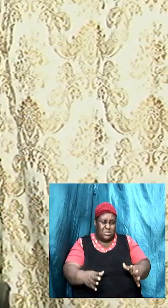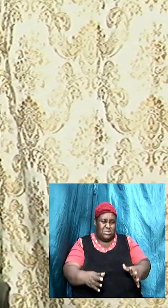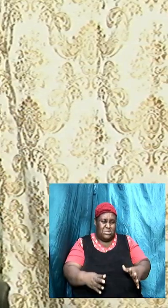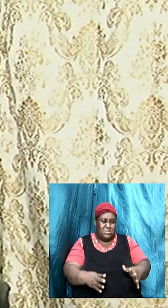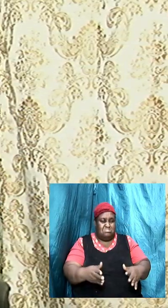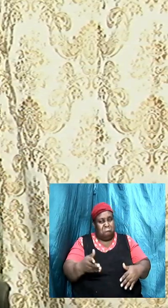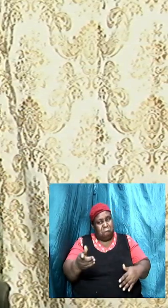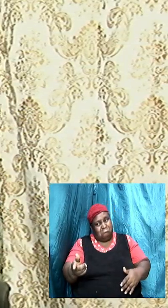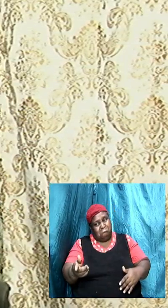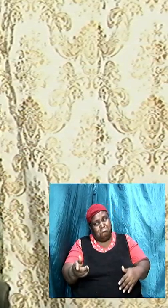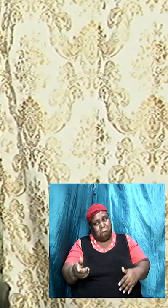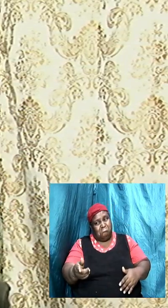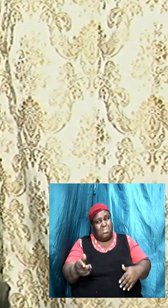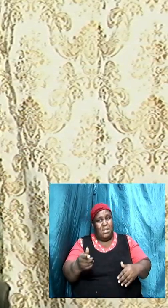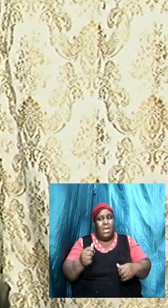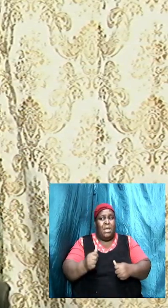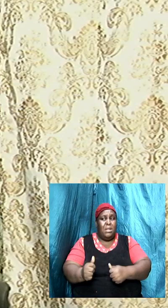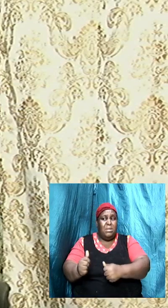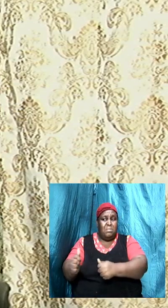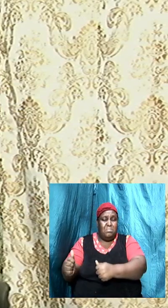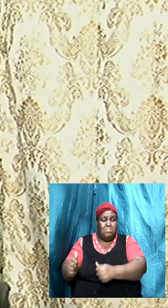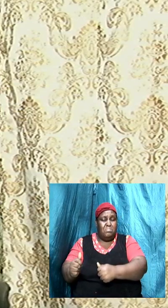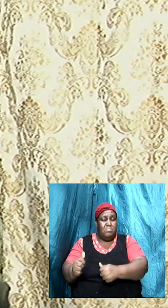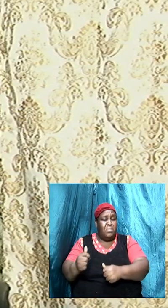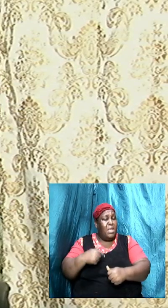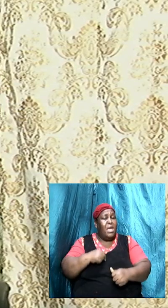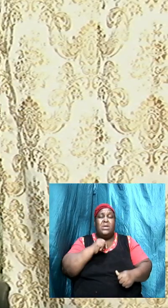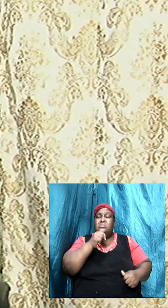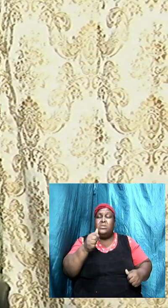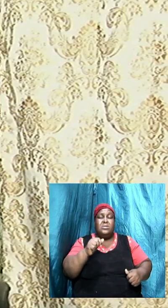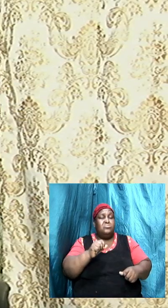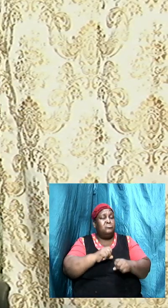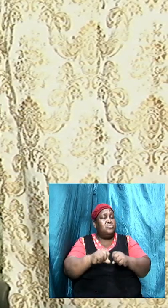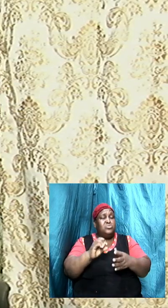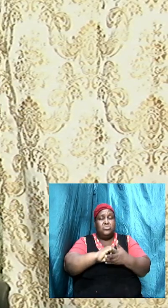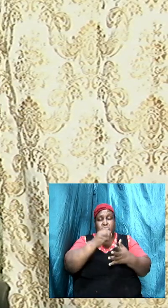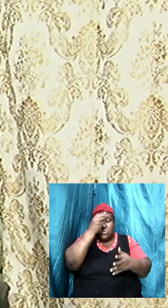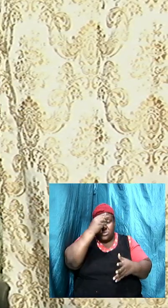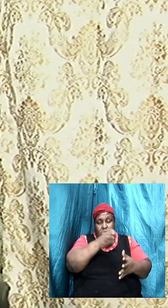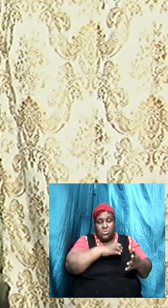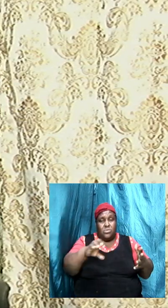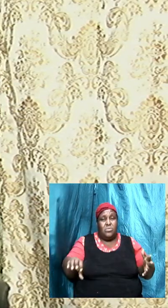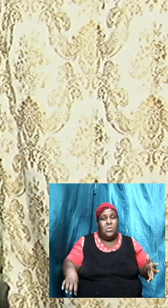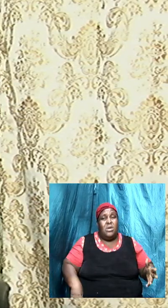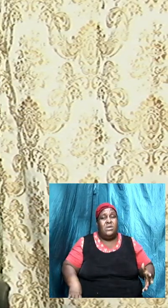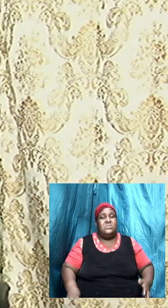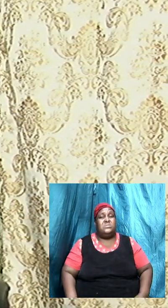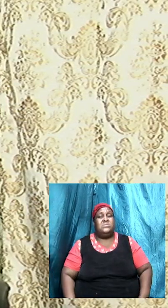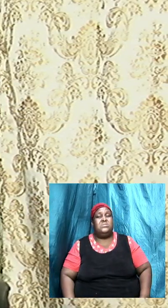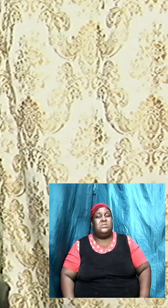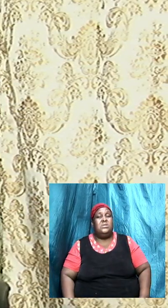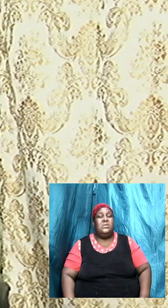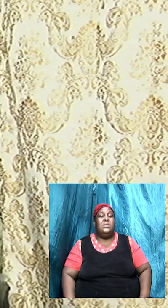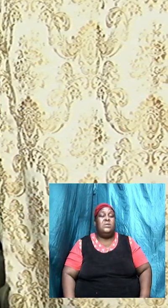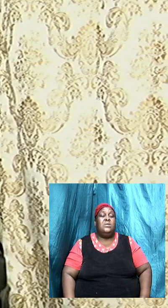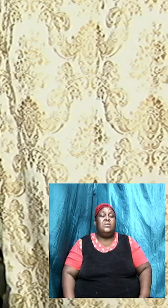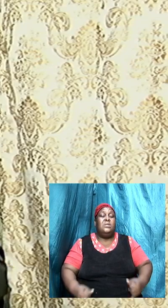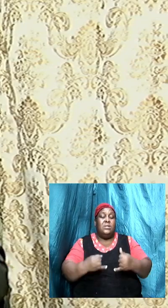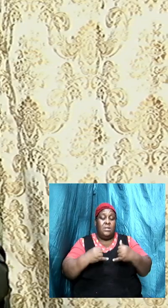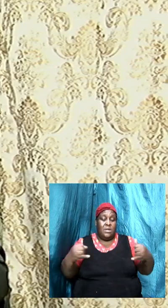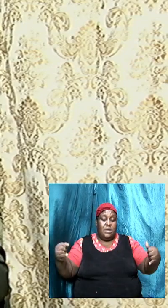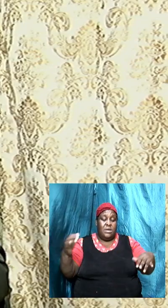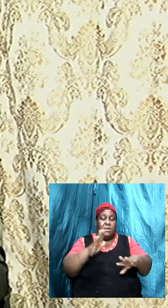and I have not so learned Christ? The Bible, line upon line and